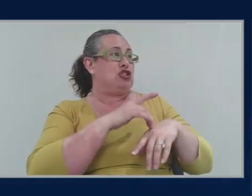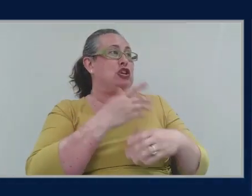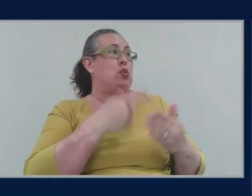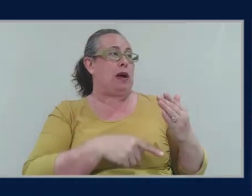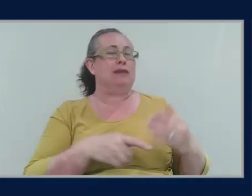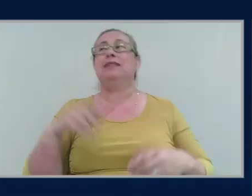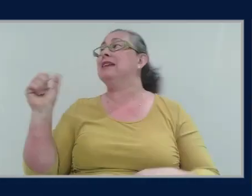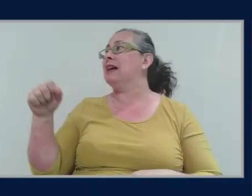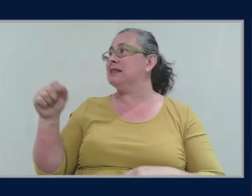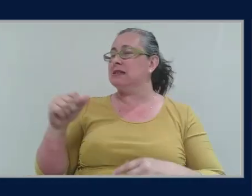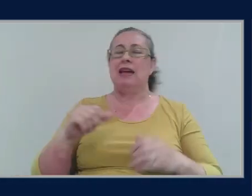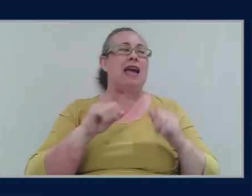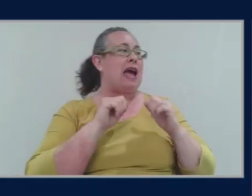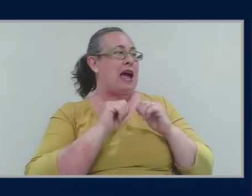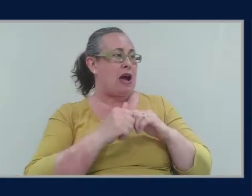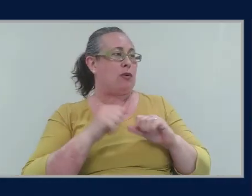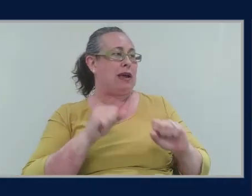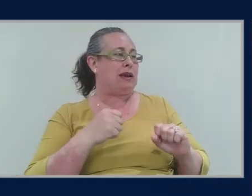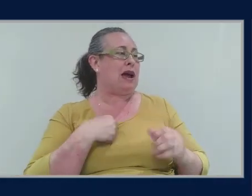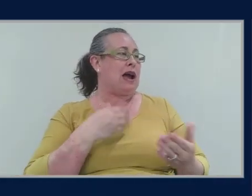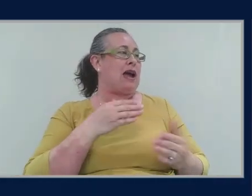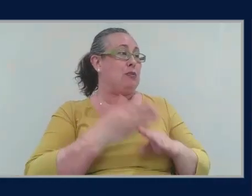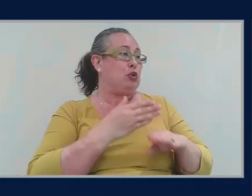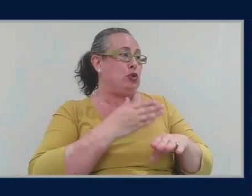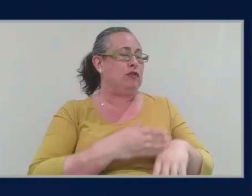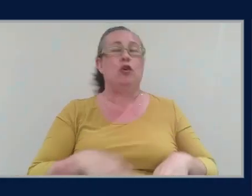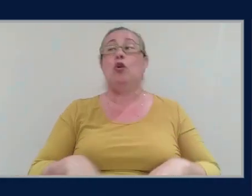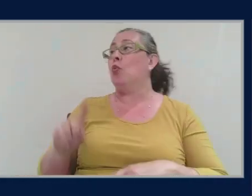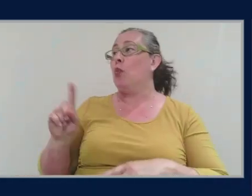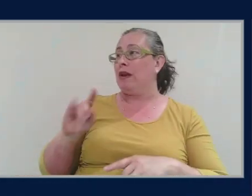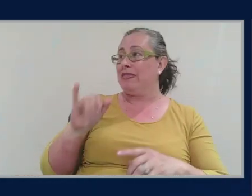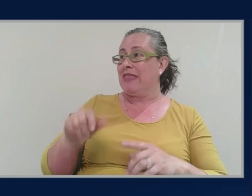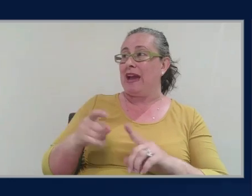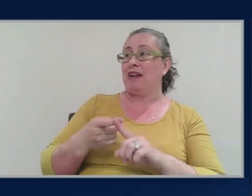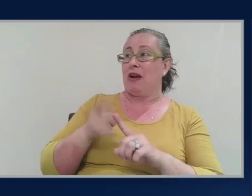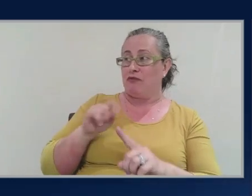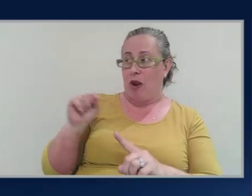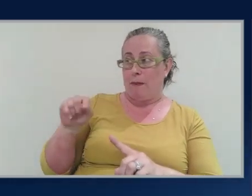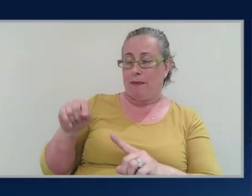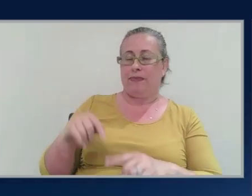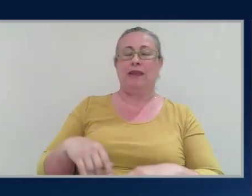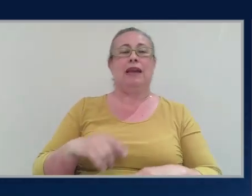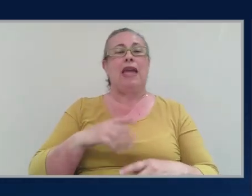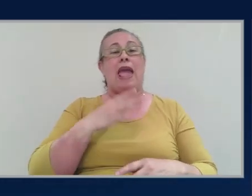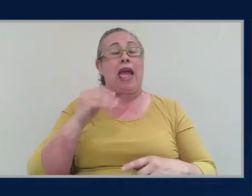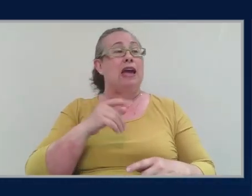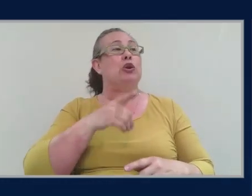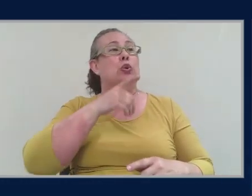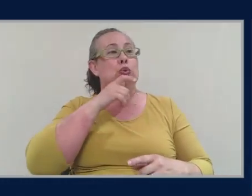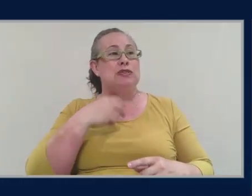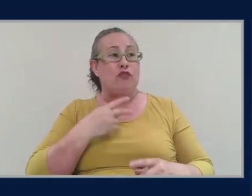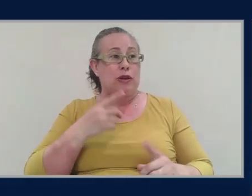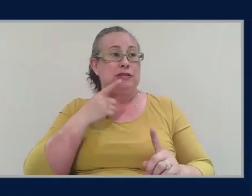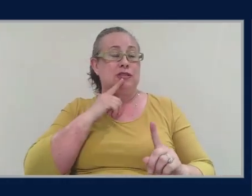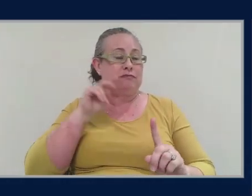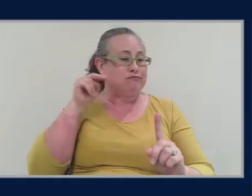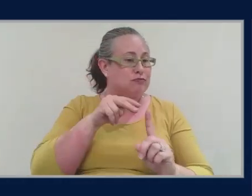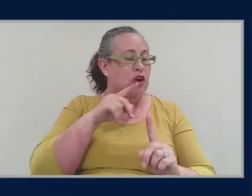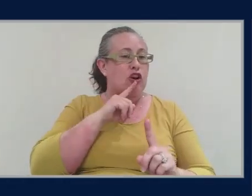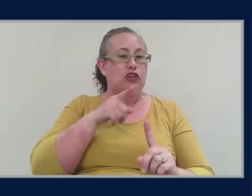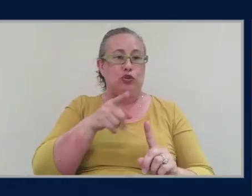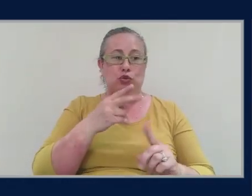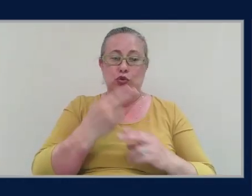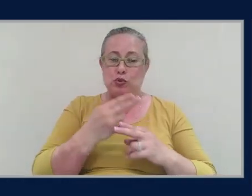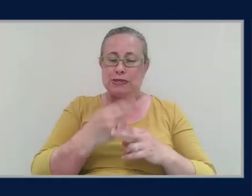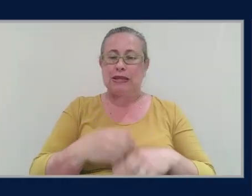can I prove? And then where did it come from? Yeah. Right, and where did it come from? Particularly, whose voice are you using? Right. But